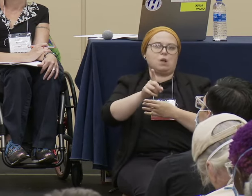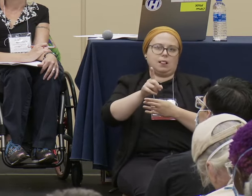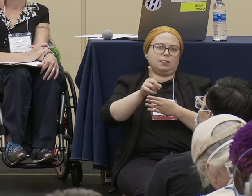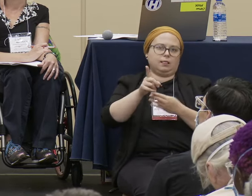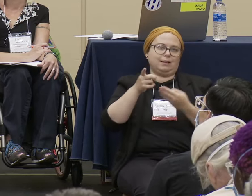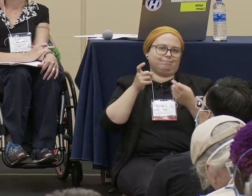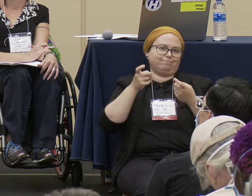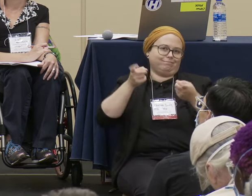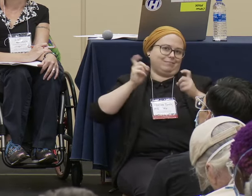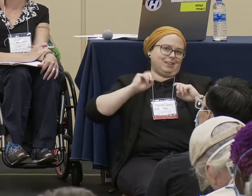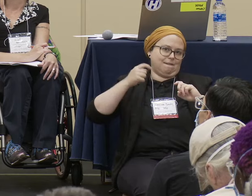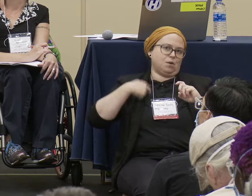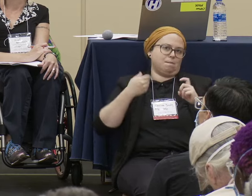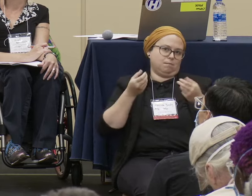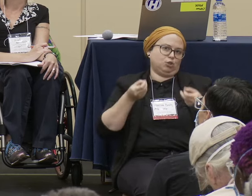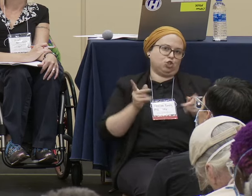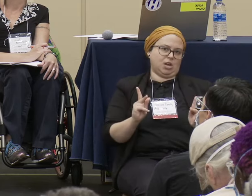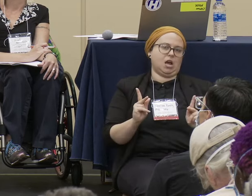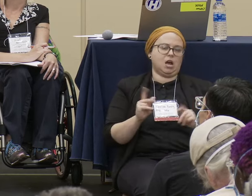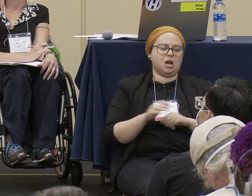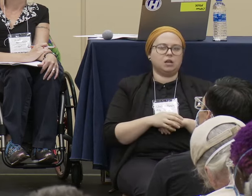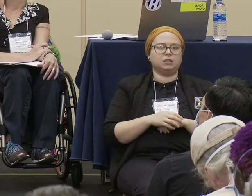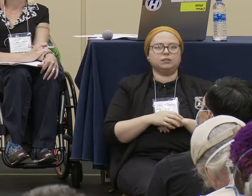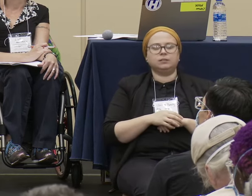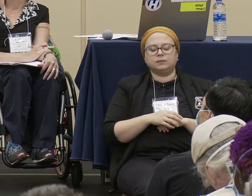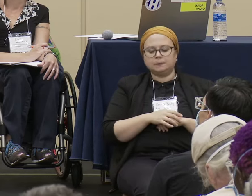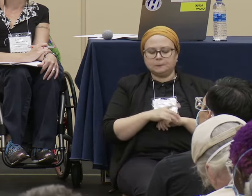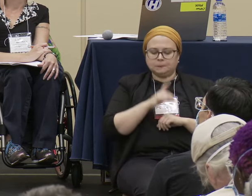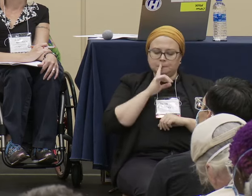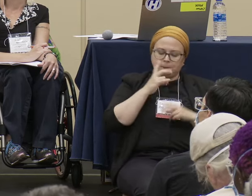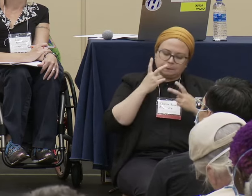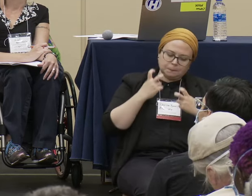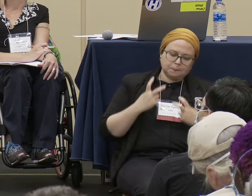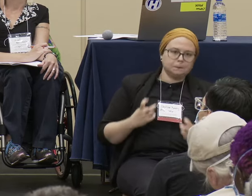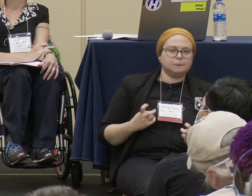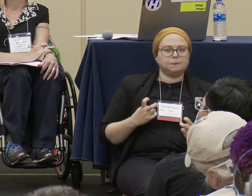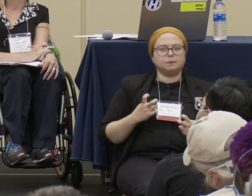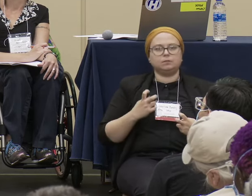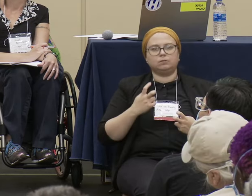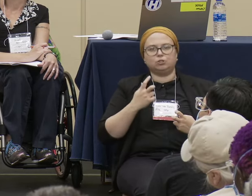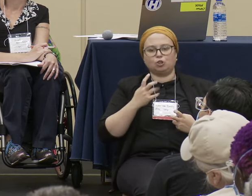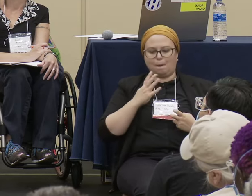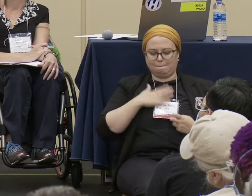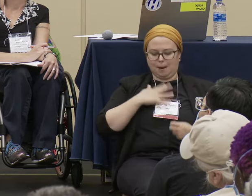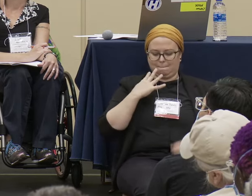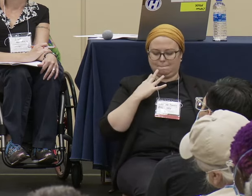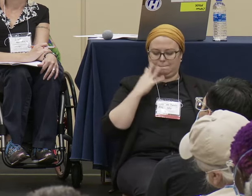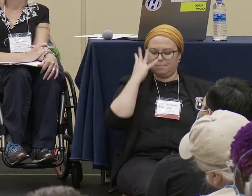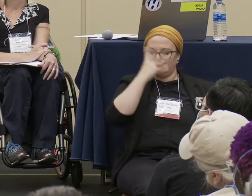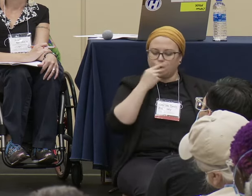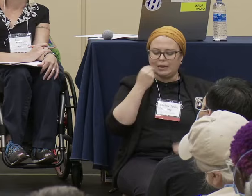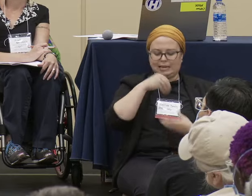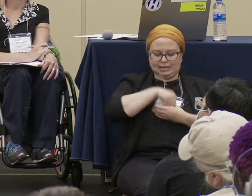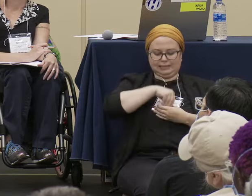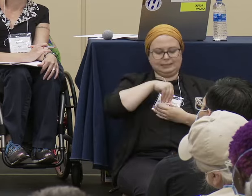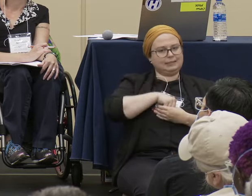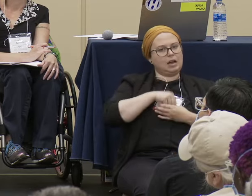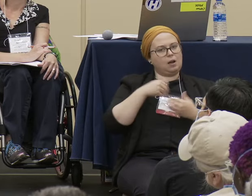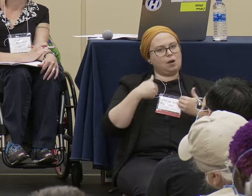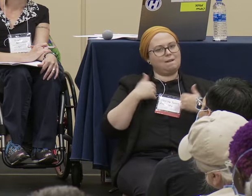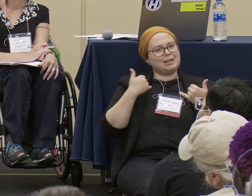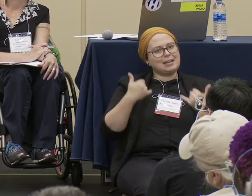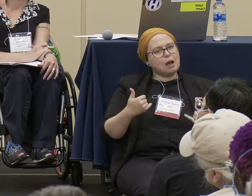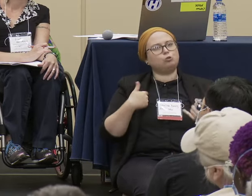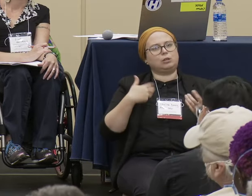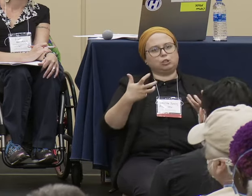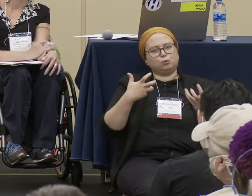they've looked inside of me, outside of me, the beauty that I have in me now. You know, and I just want to say thank